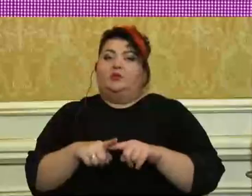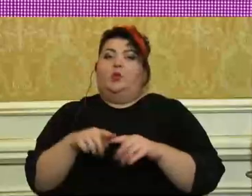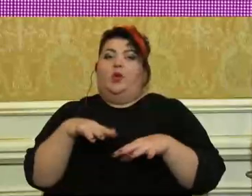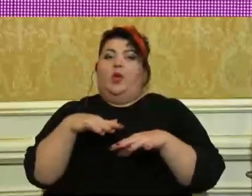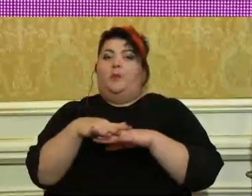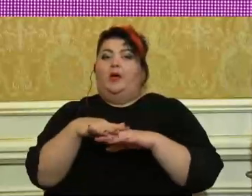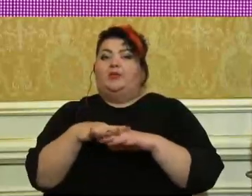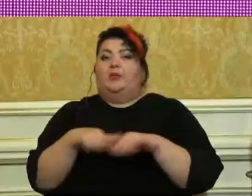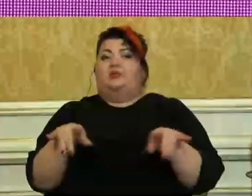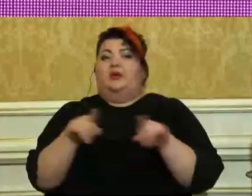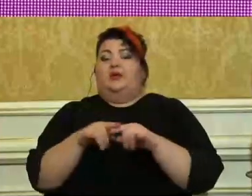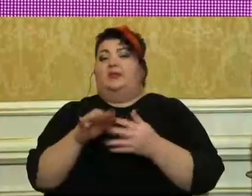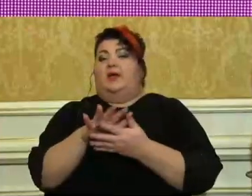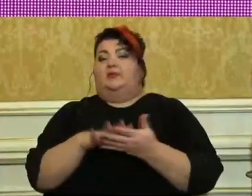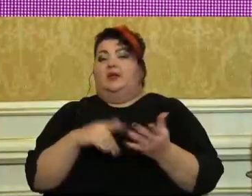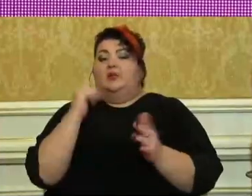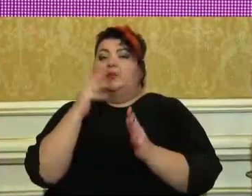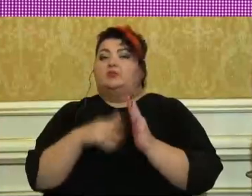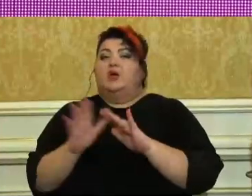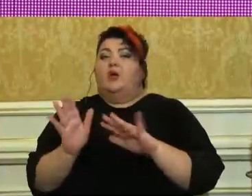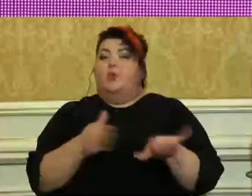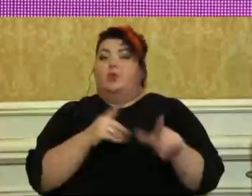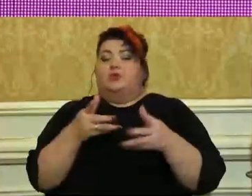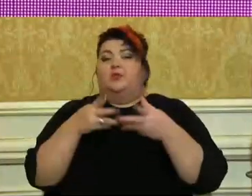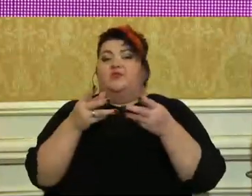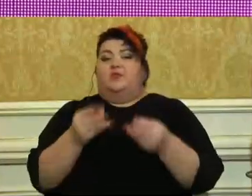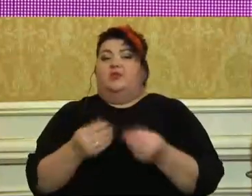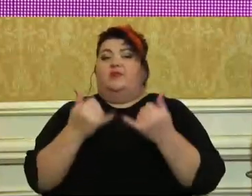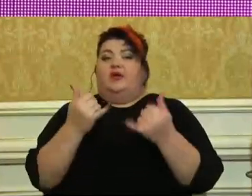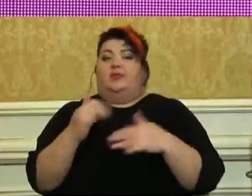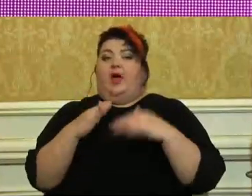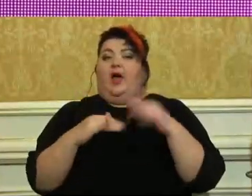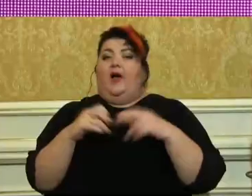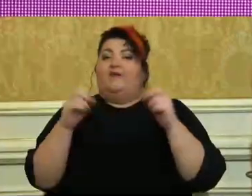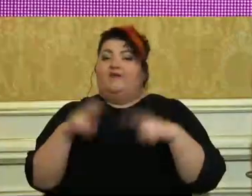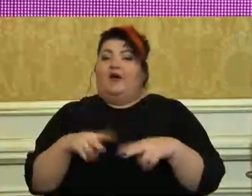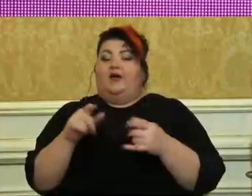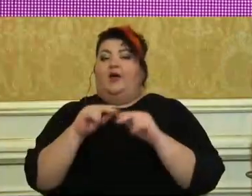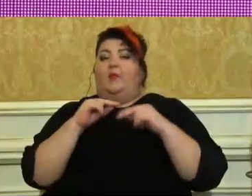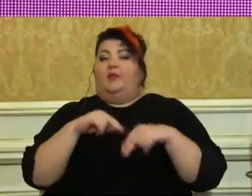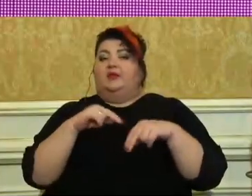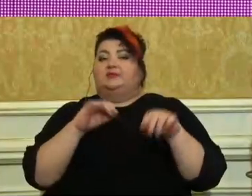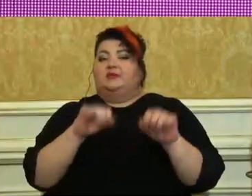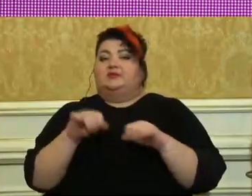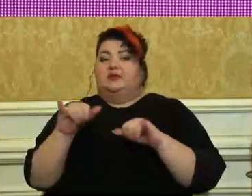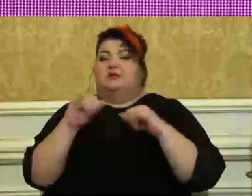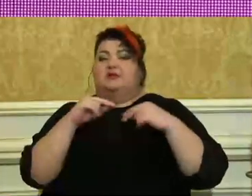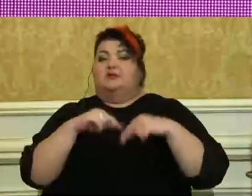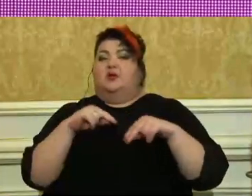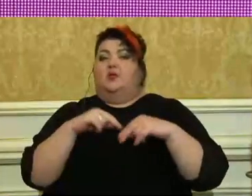so active in these so-called STEM specialties, mathematics, technologies, etc. So, we understand, so, well, it's